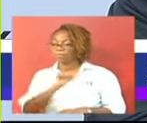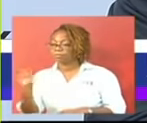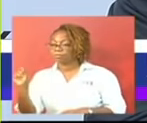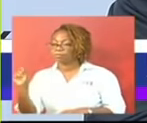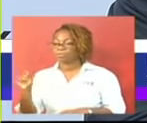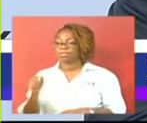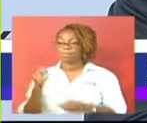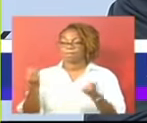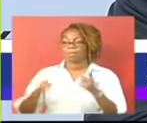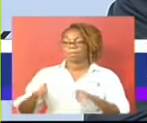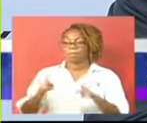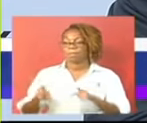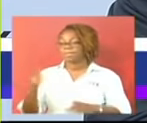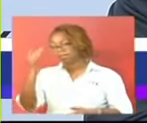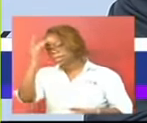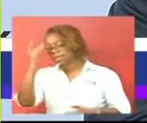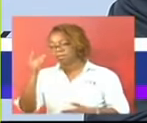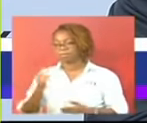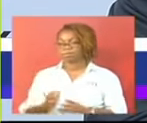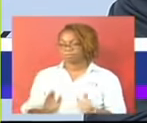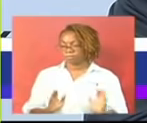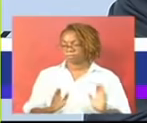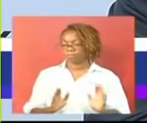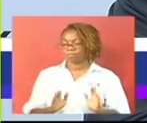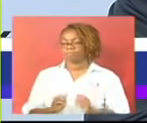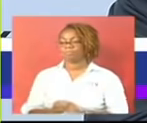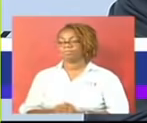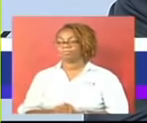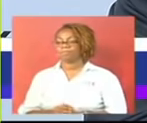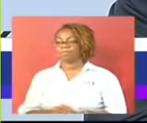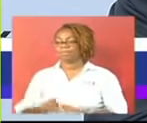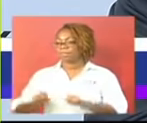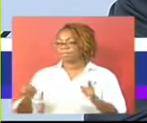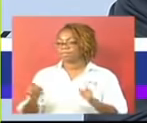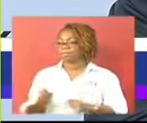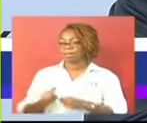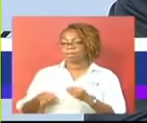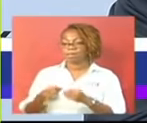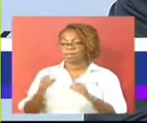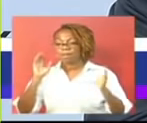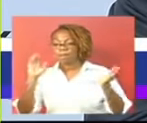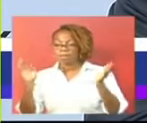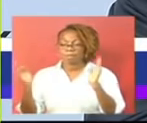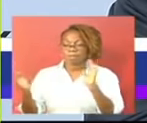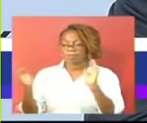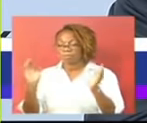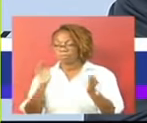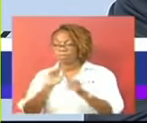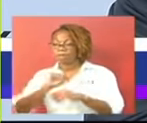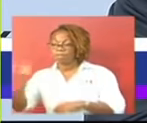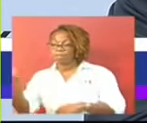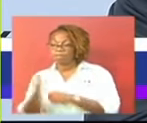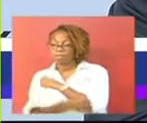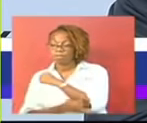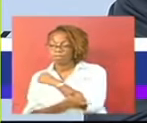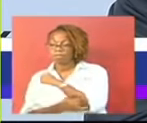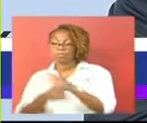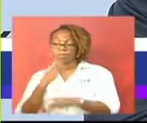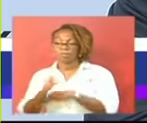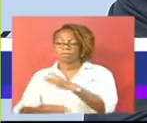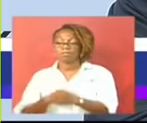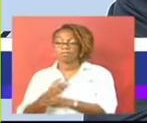you get the average case fatality rate for the rest of the world, the global average, that in and of itself